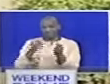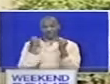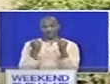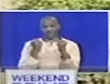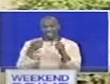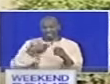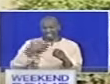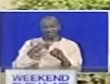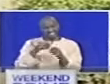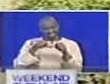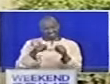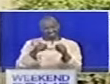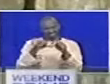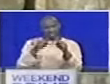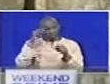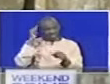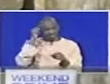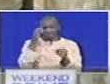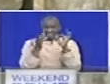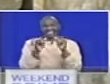has maintained its original design.